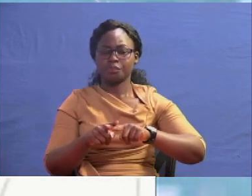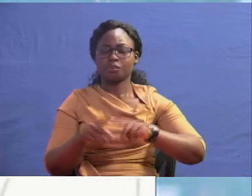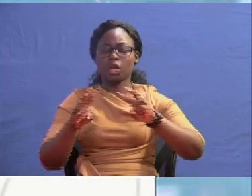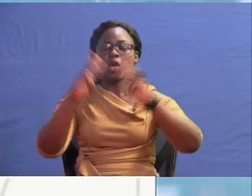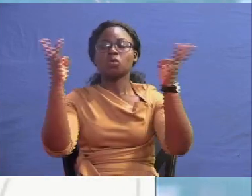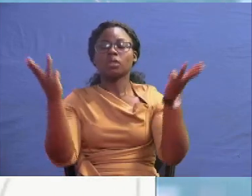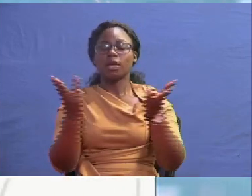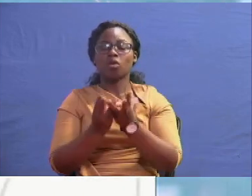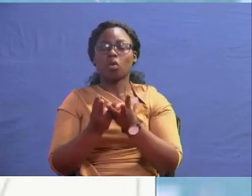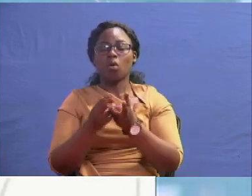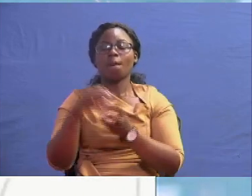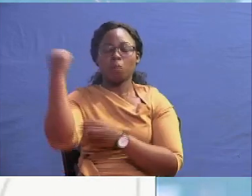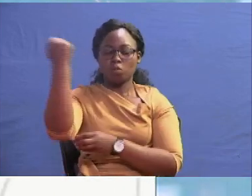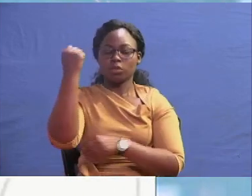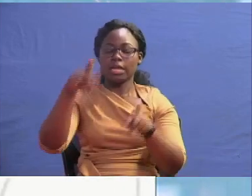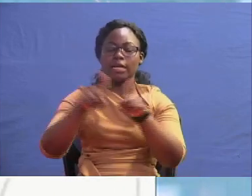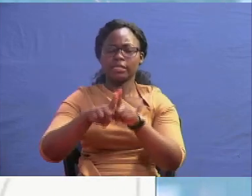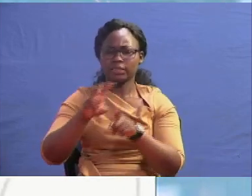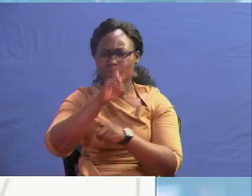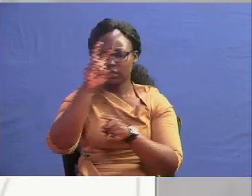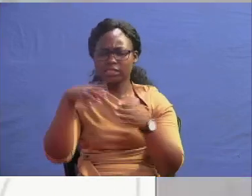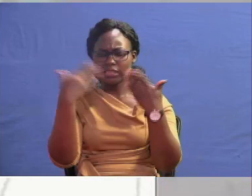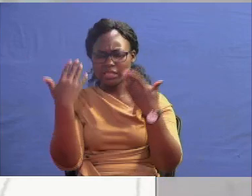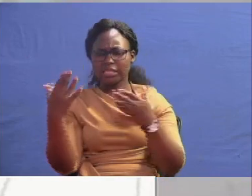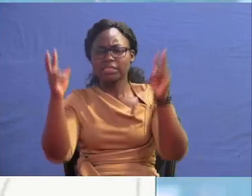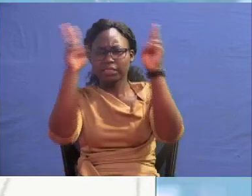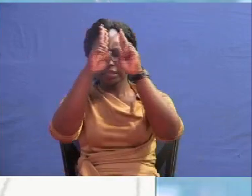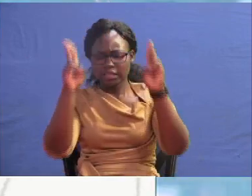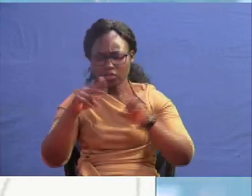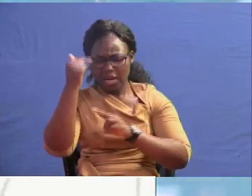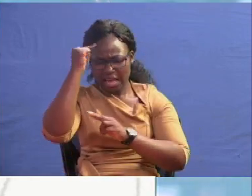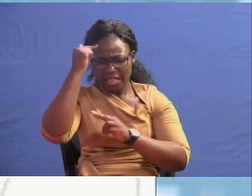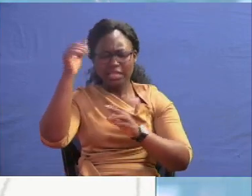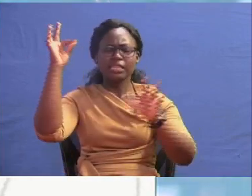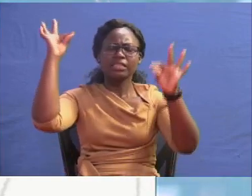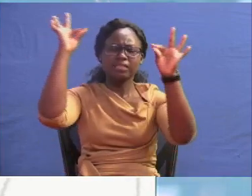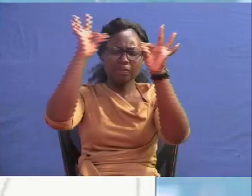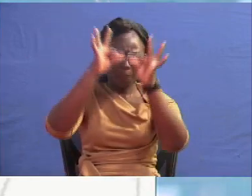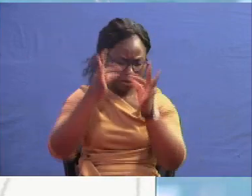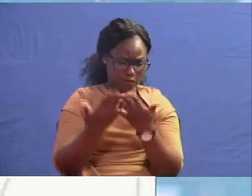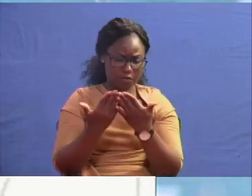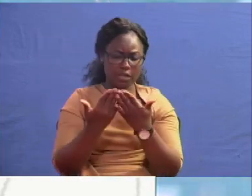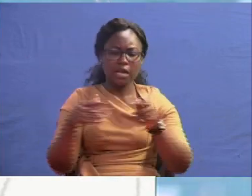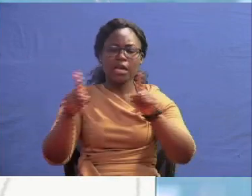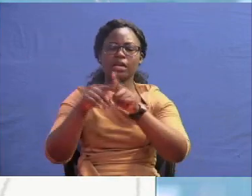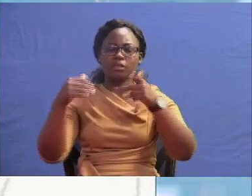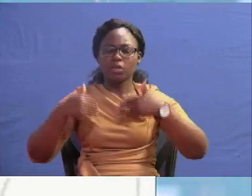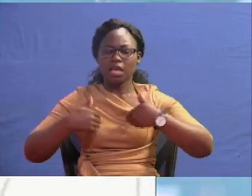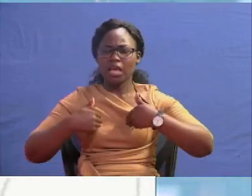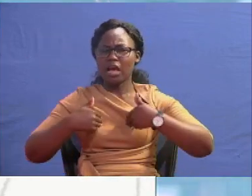global politics and his view of things internationally, mm-hmm. I think he's perfect on it. He has his grasp on